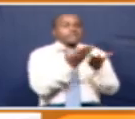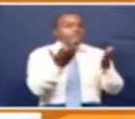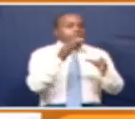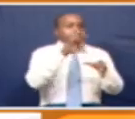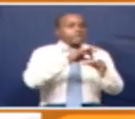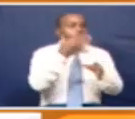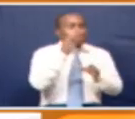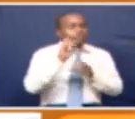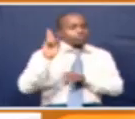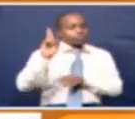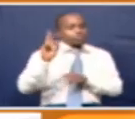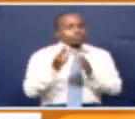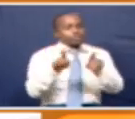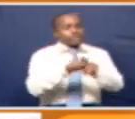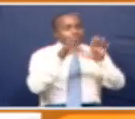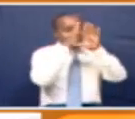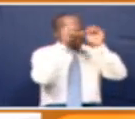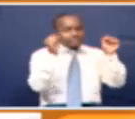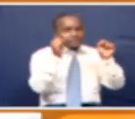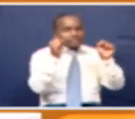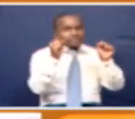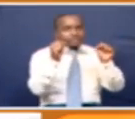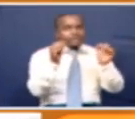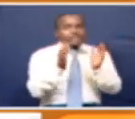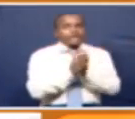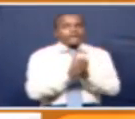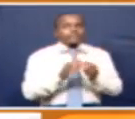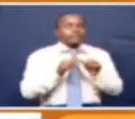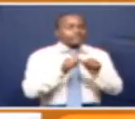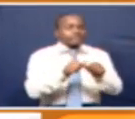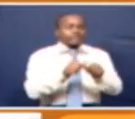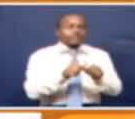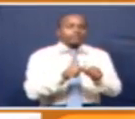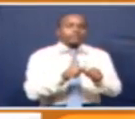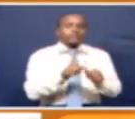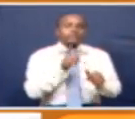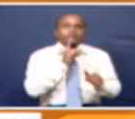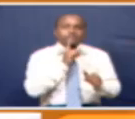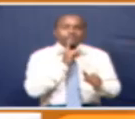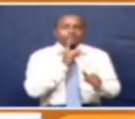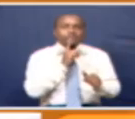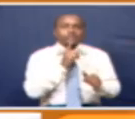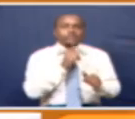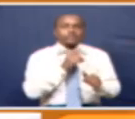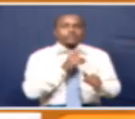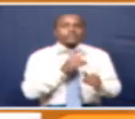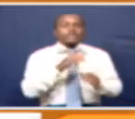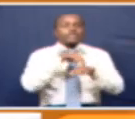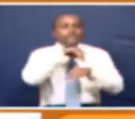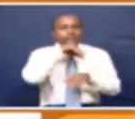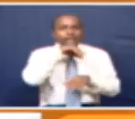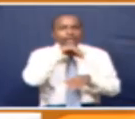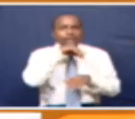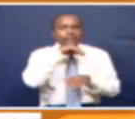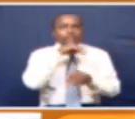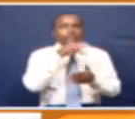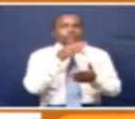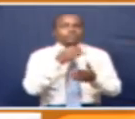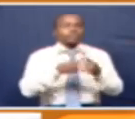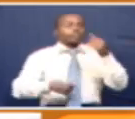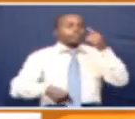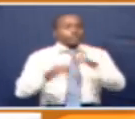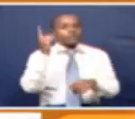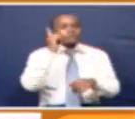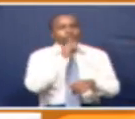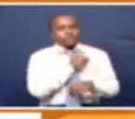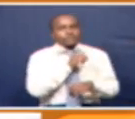Uhuru Kenyatta as president of this country, and we still stand by our position Raila Odinga was elected